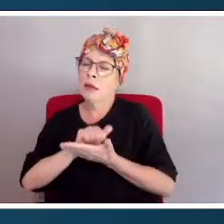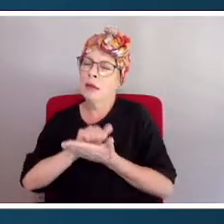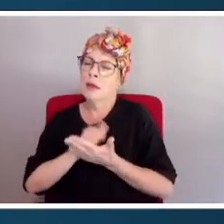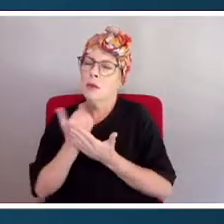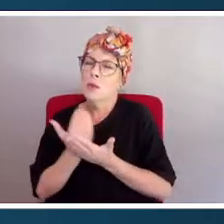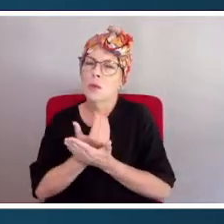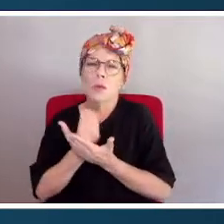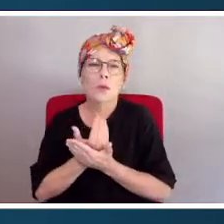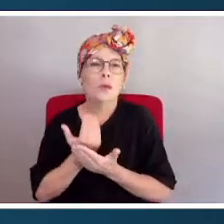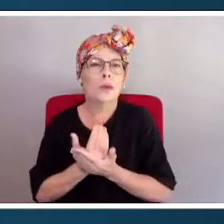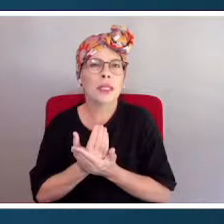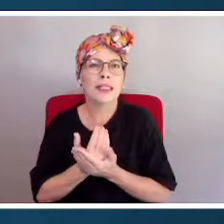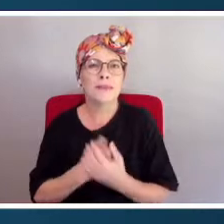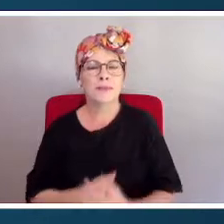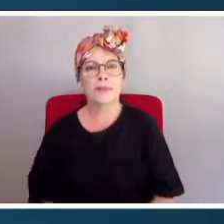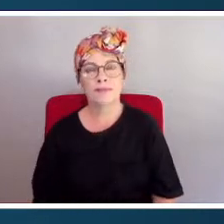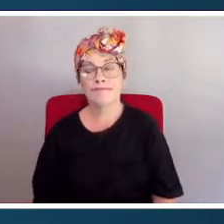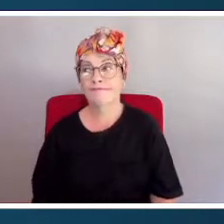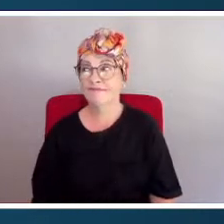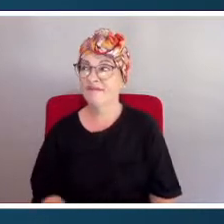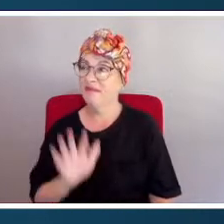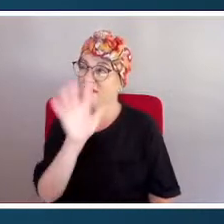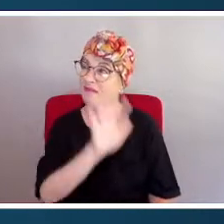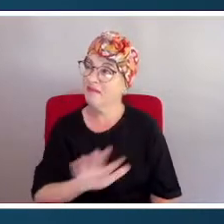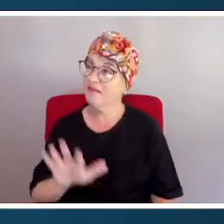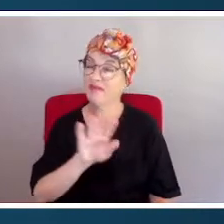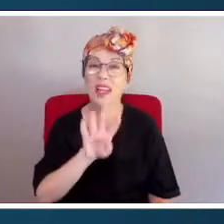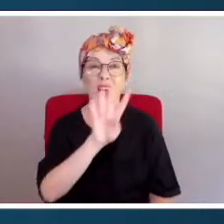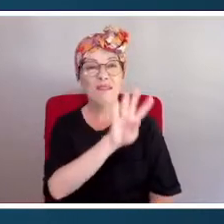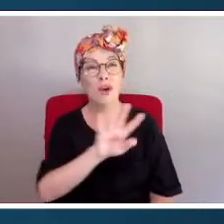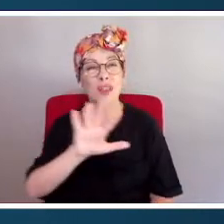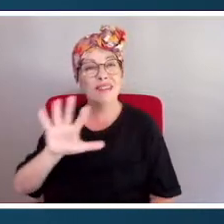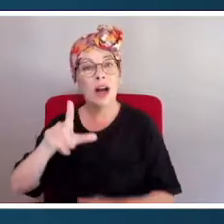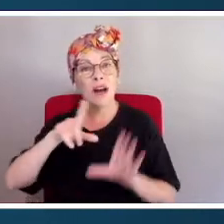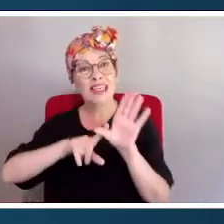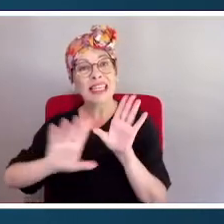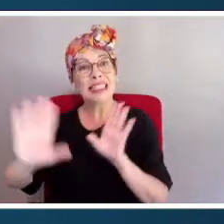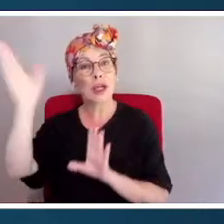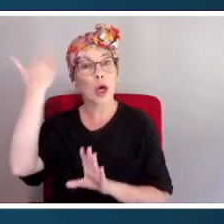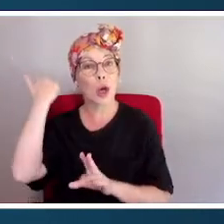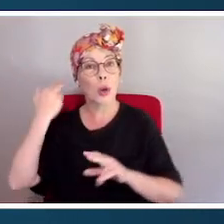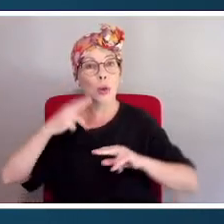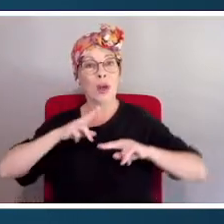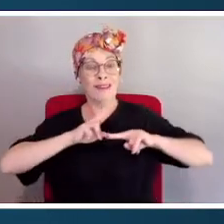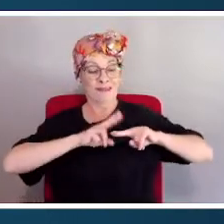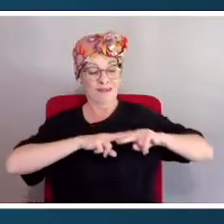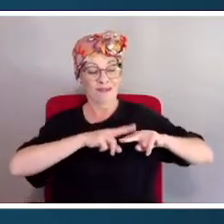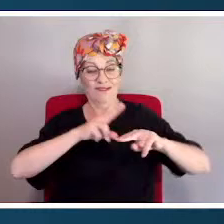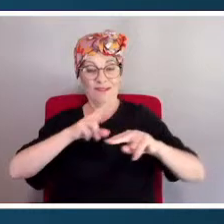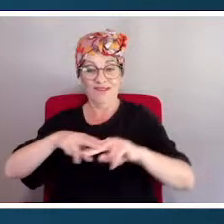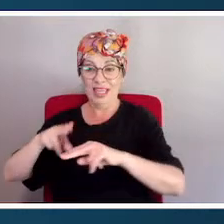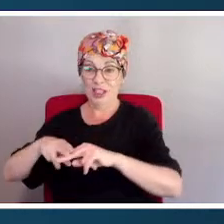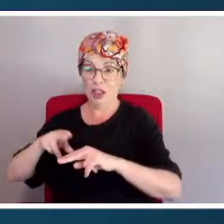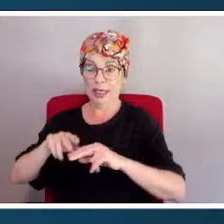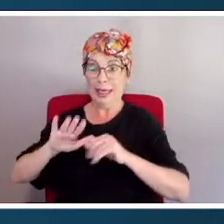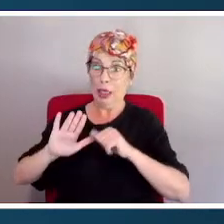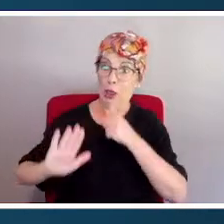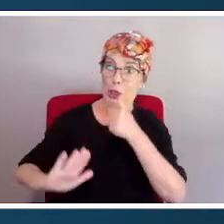Some 45 years ago, Fiji, as a young, newly independent